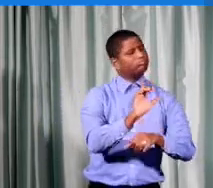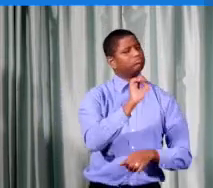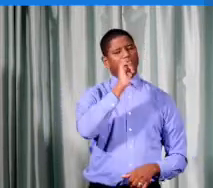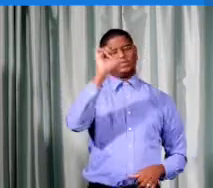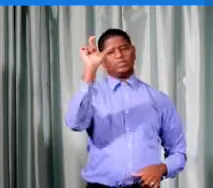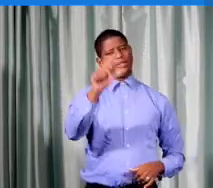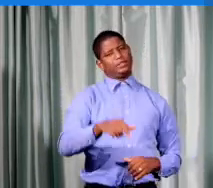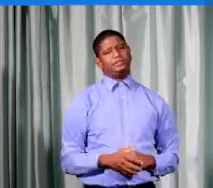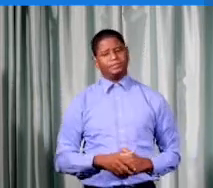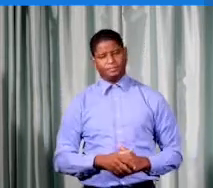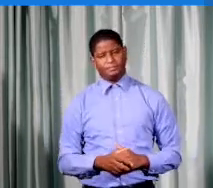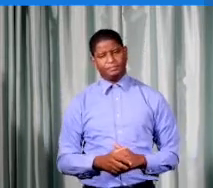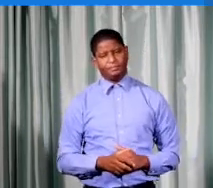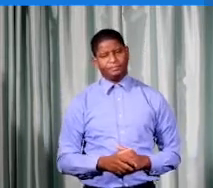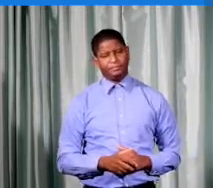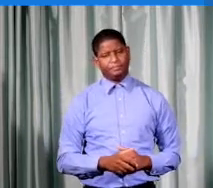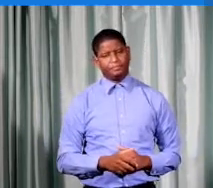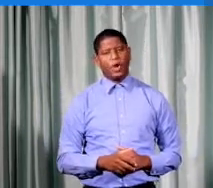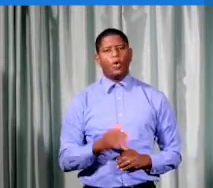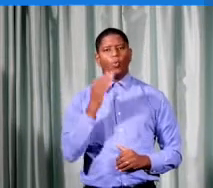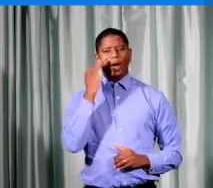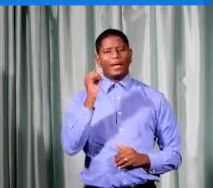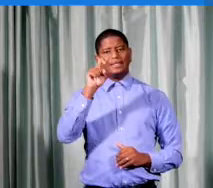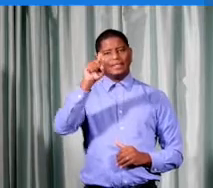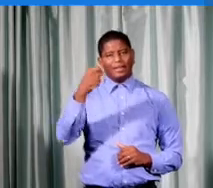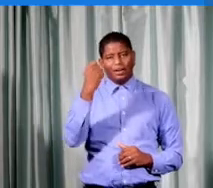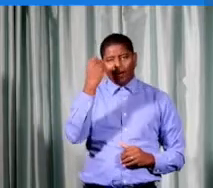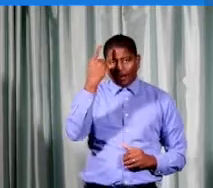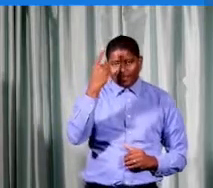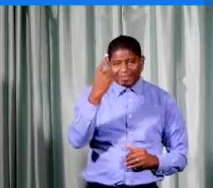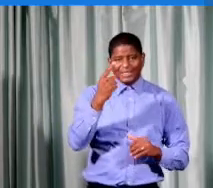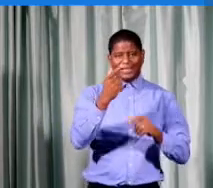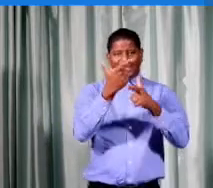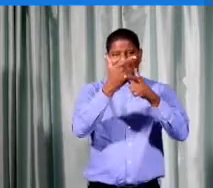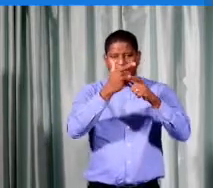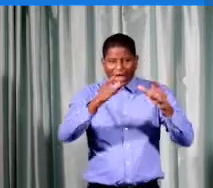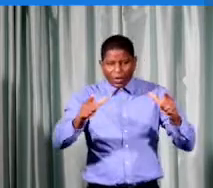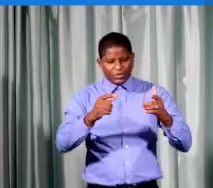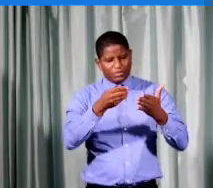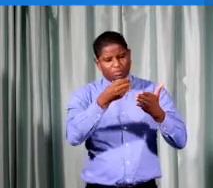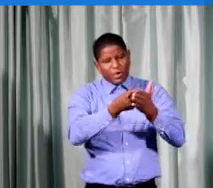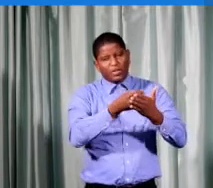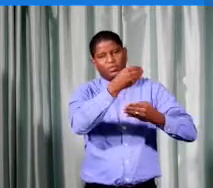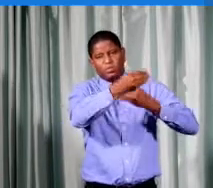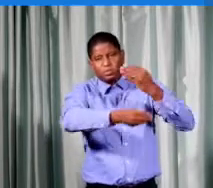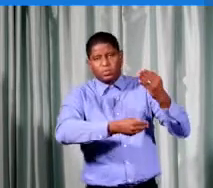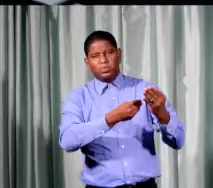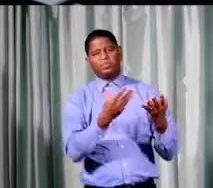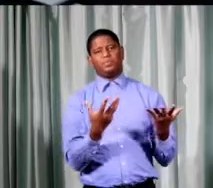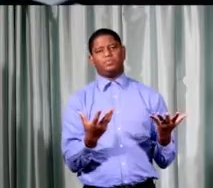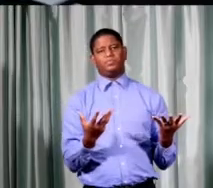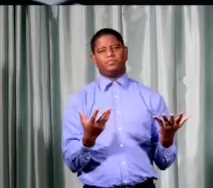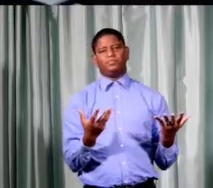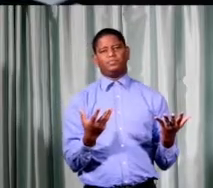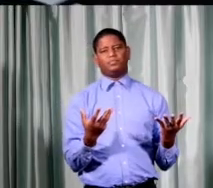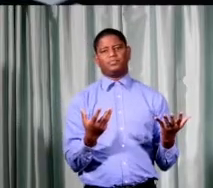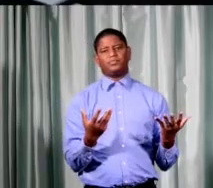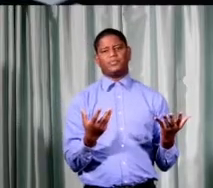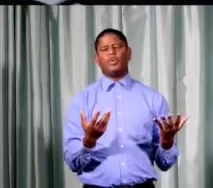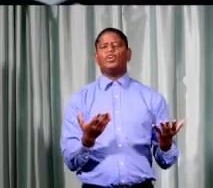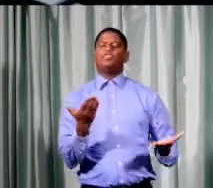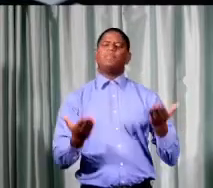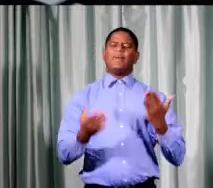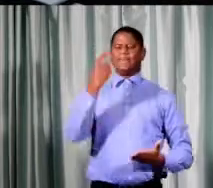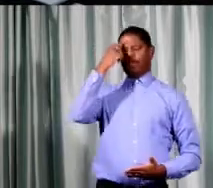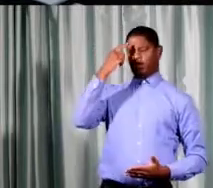business decisions because you don't understand the language. And then I know the next answer. I will hire somebody